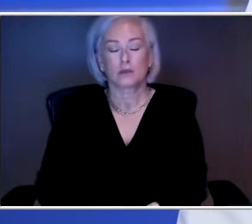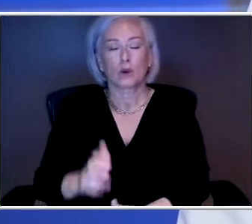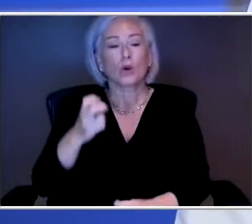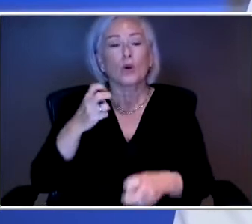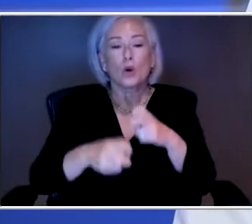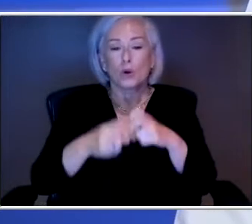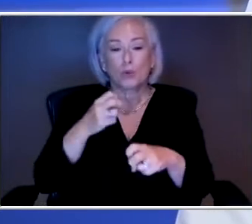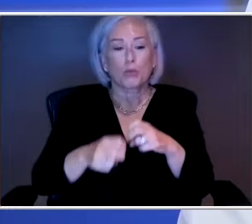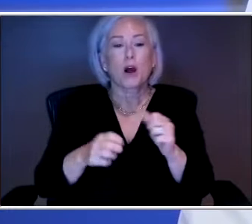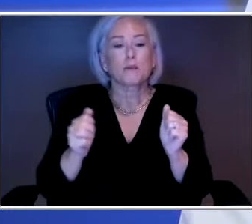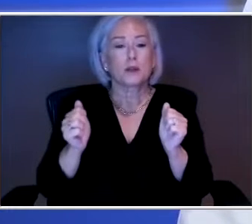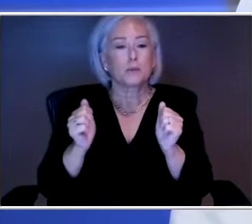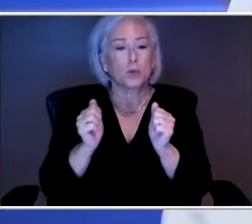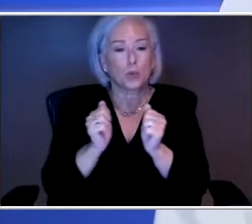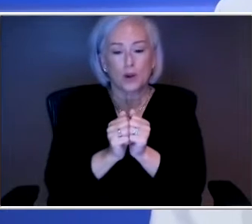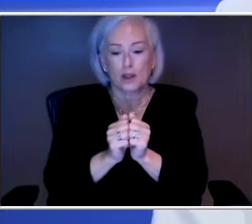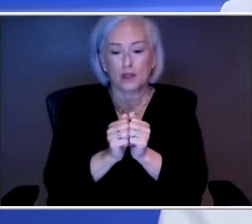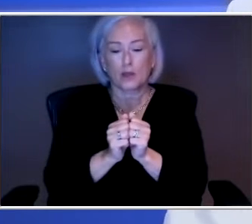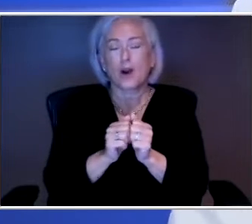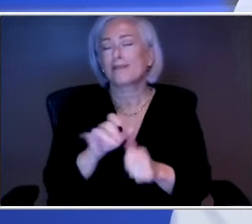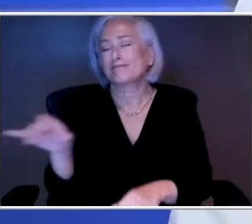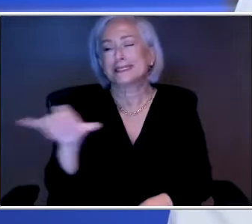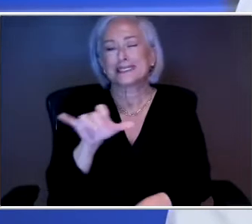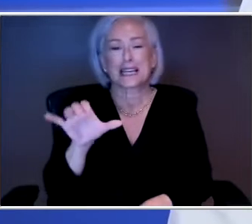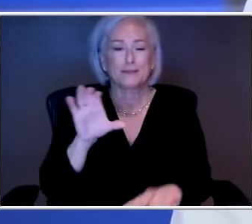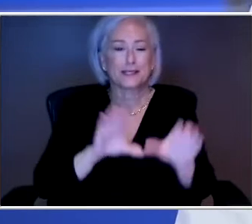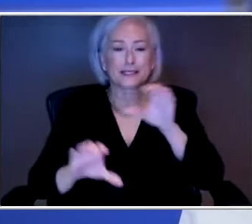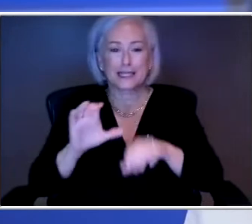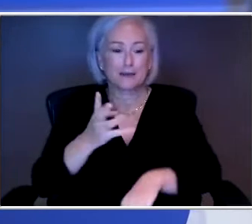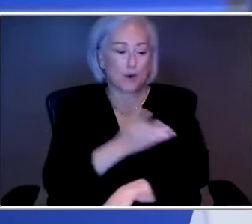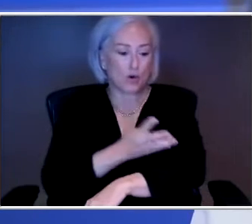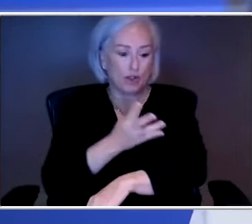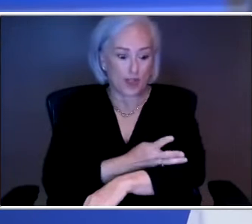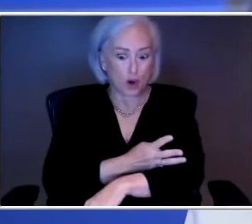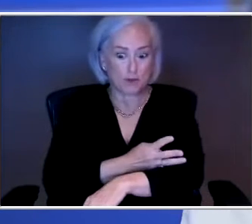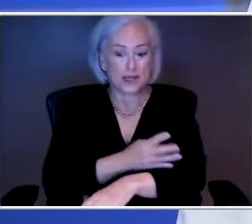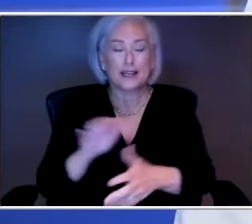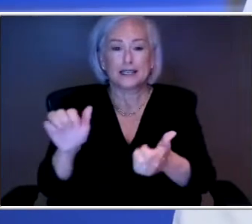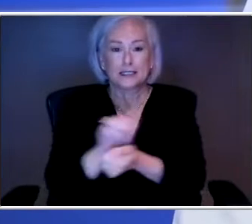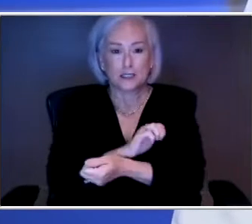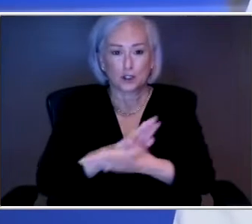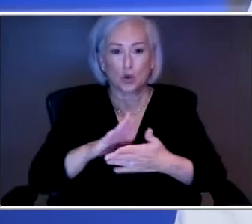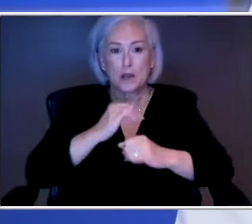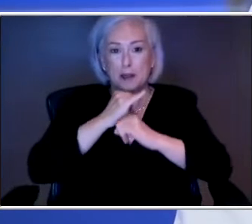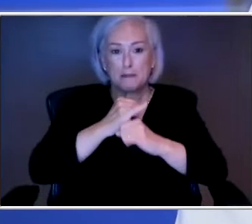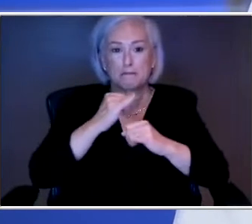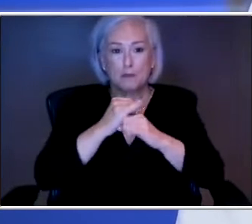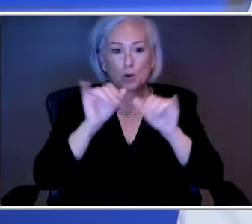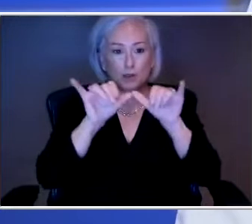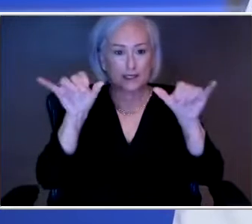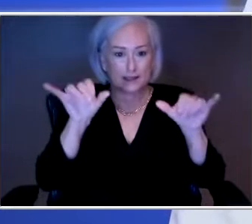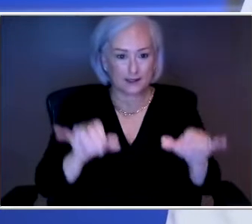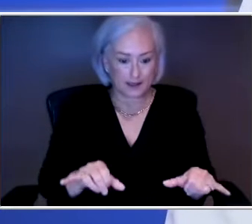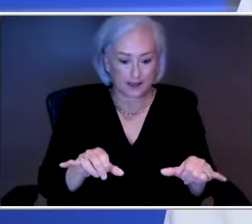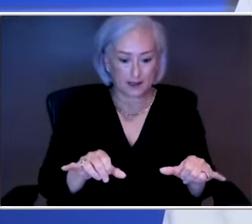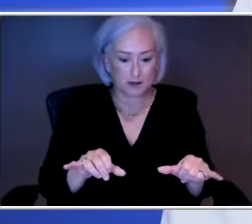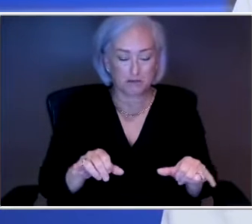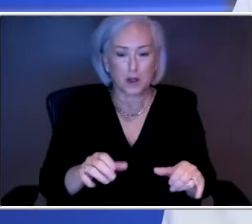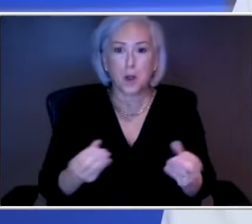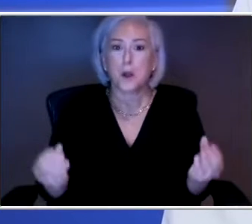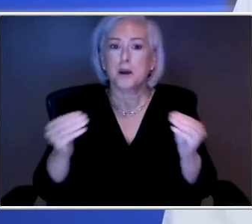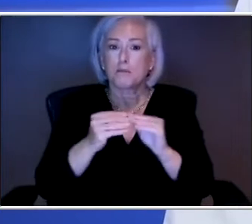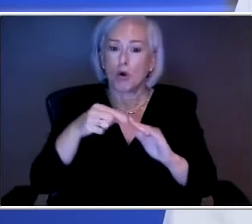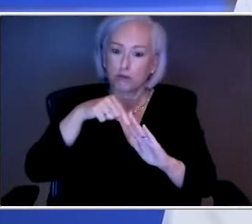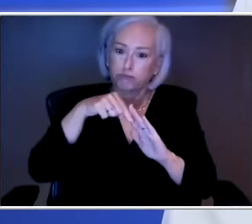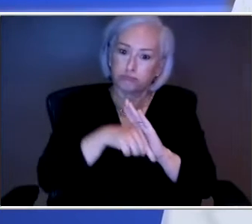like chemotherapy, knocking out the immune system, which is much more drastic than what we do post-transplant, as Frank can attest,